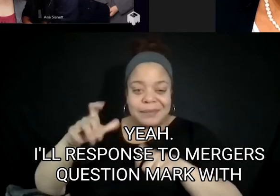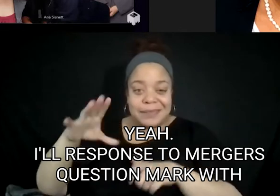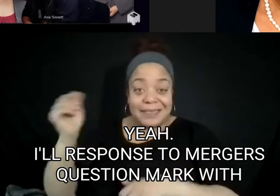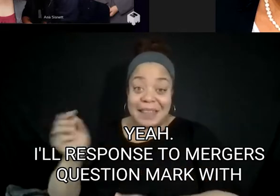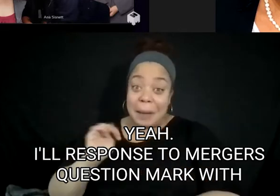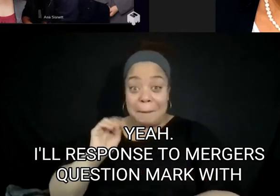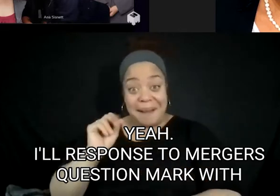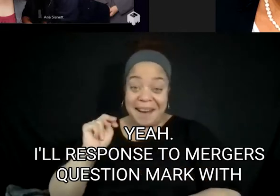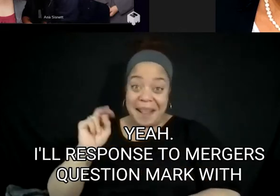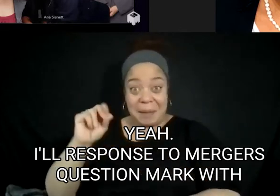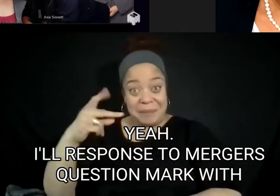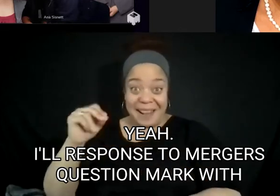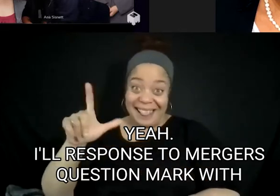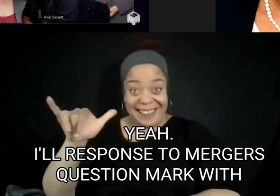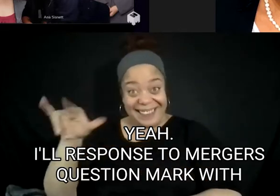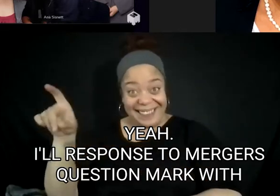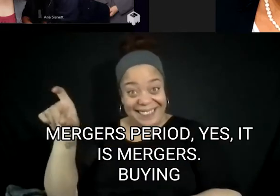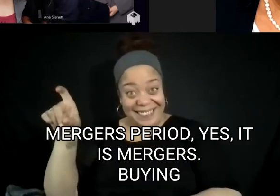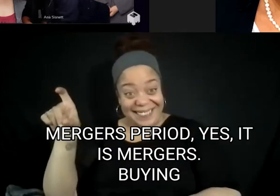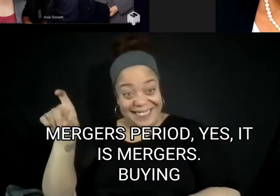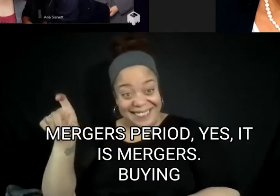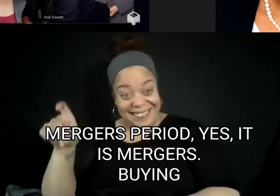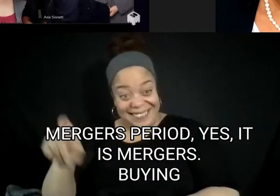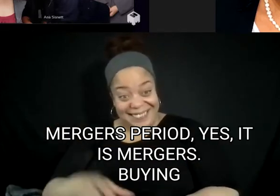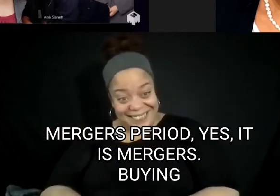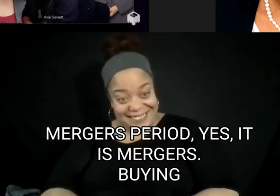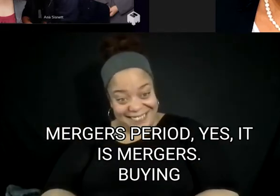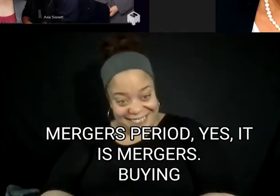all right. Monopoly, yeah.